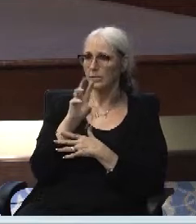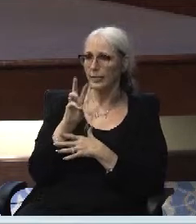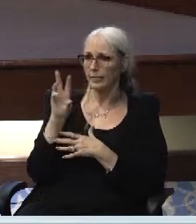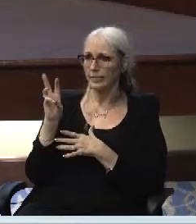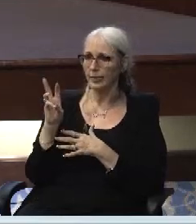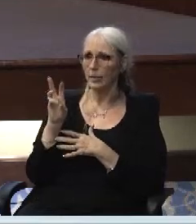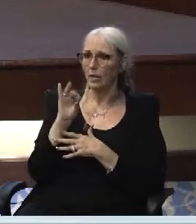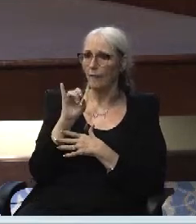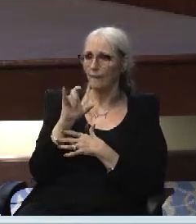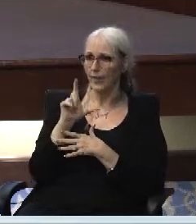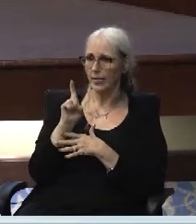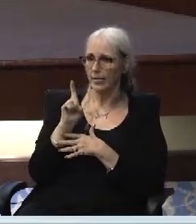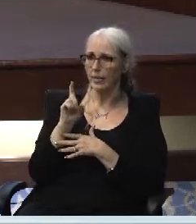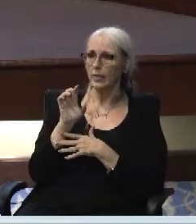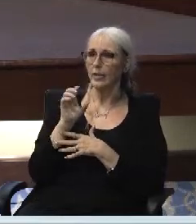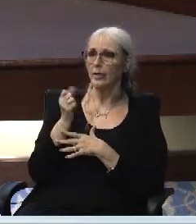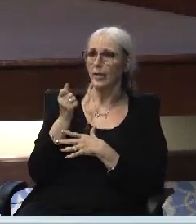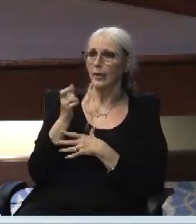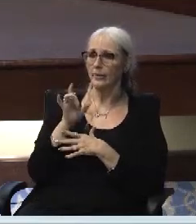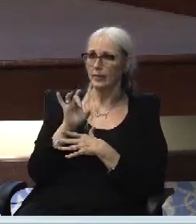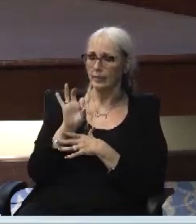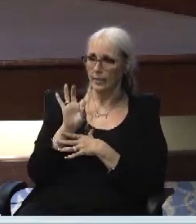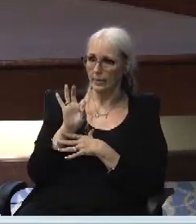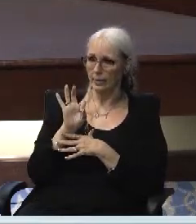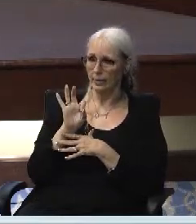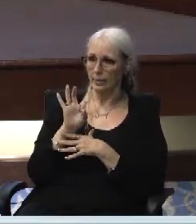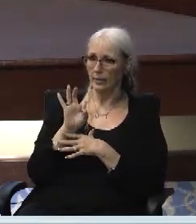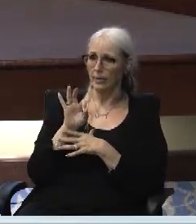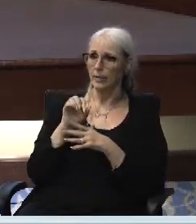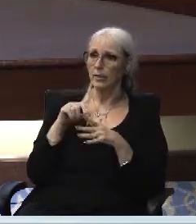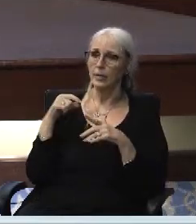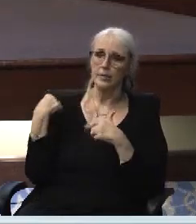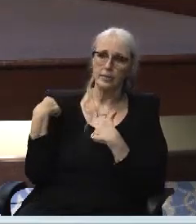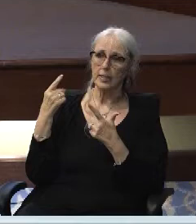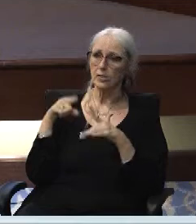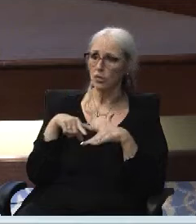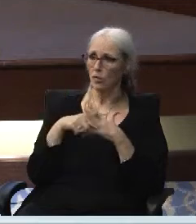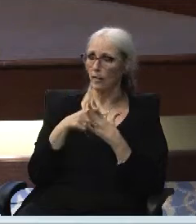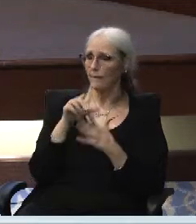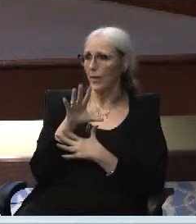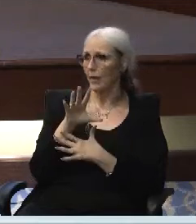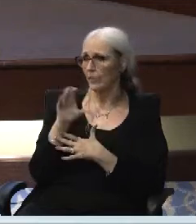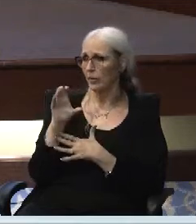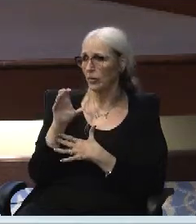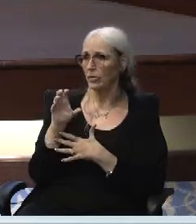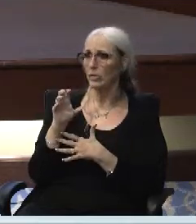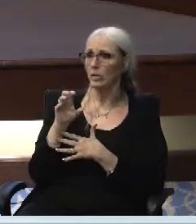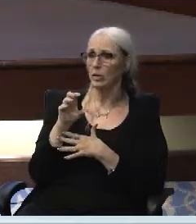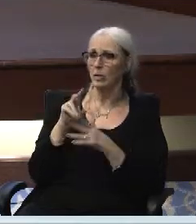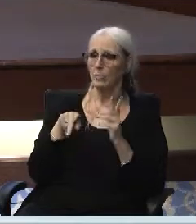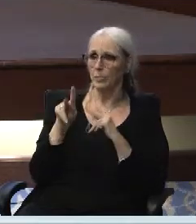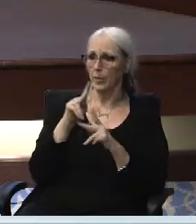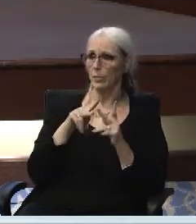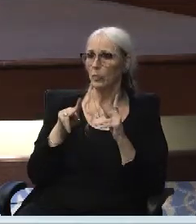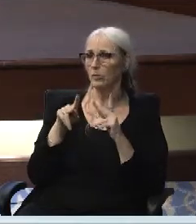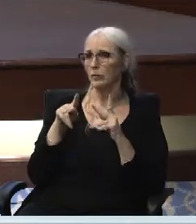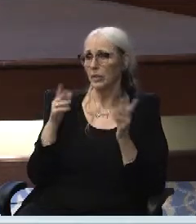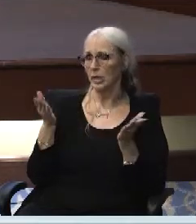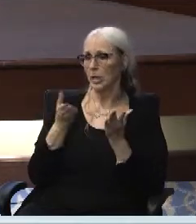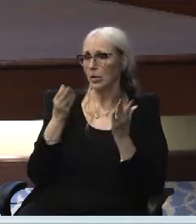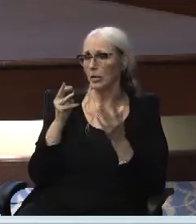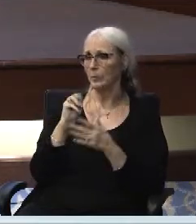by COVID-19 infection. Since the start of the pandemic, there have been 548 McLennan County residents that have lost their